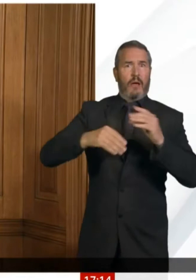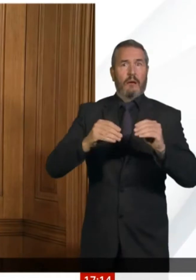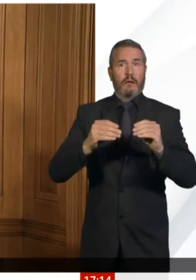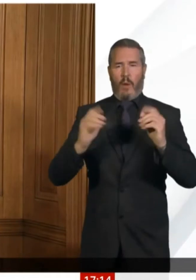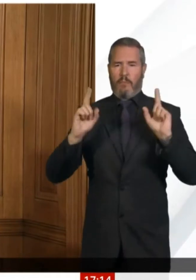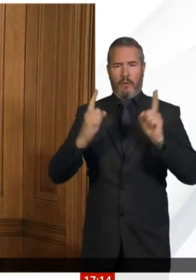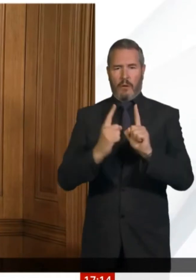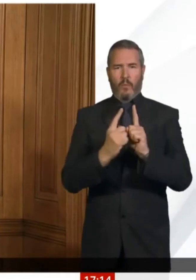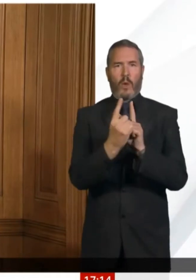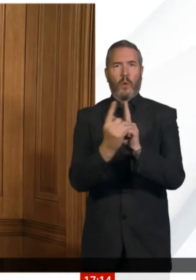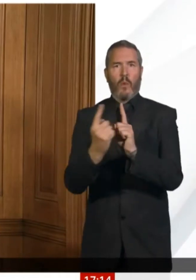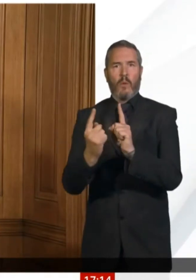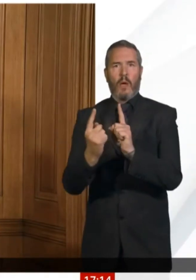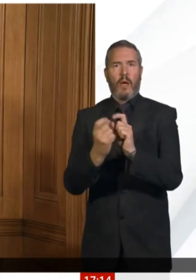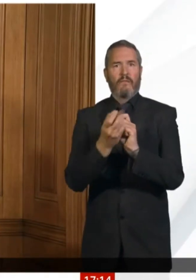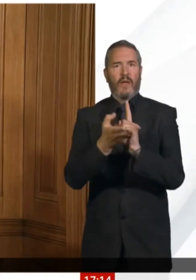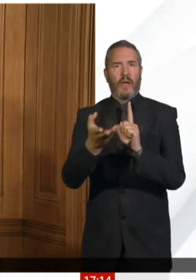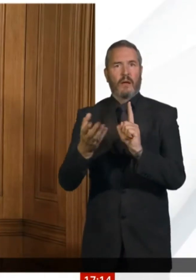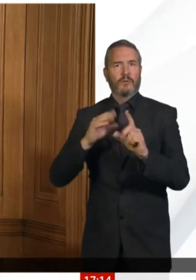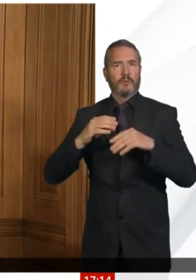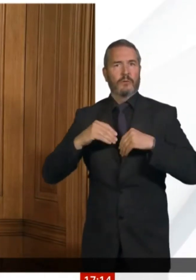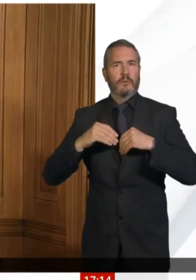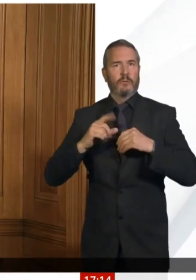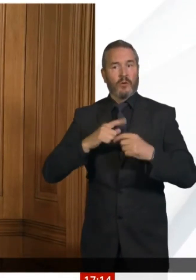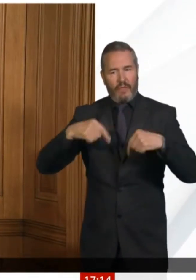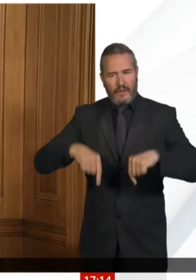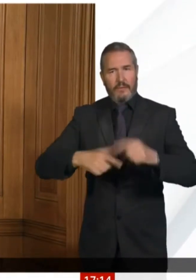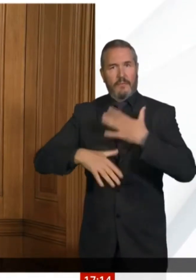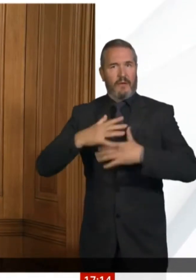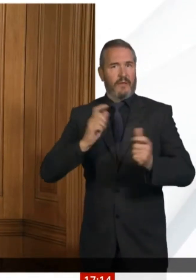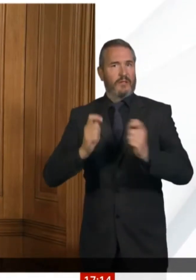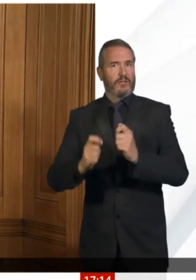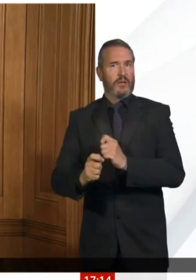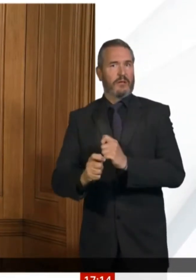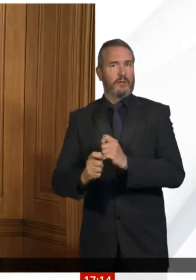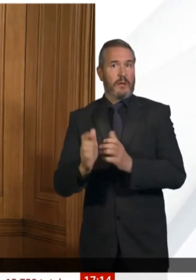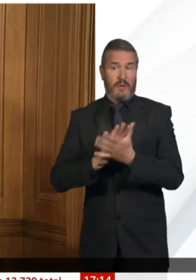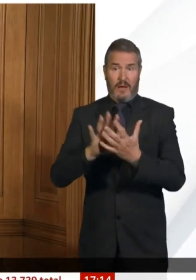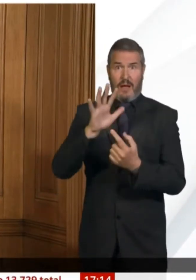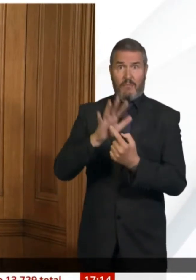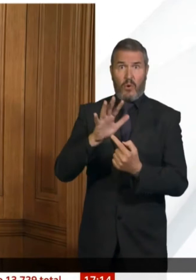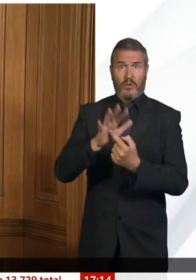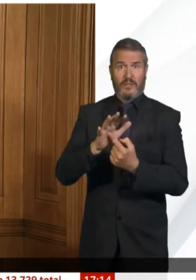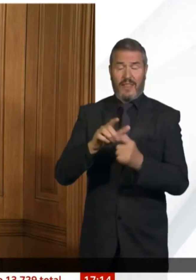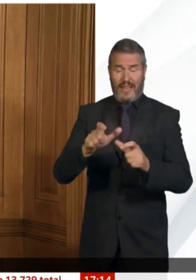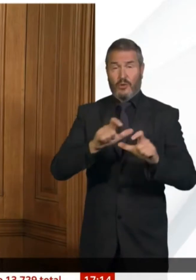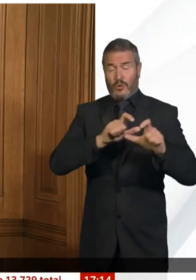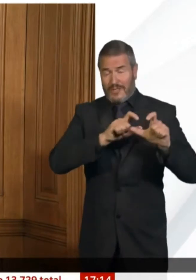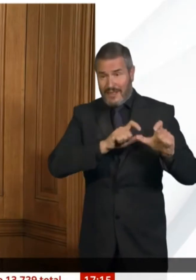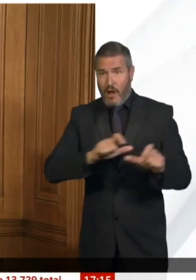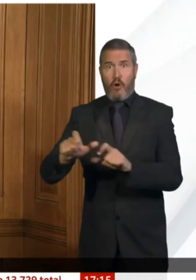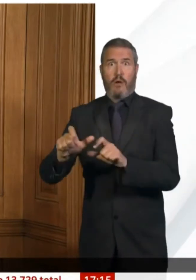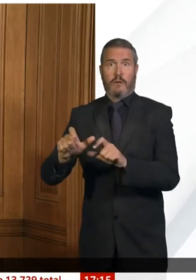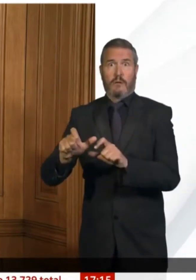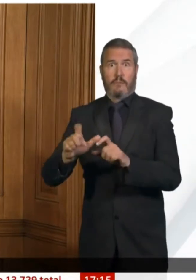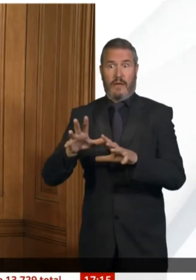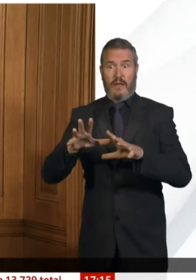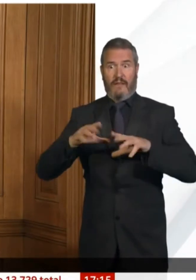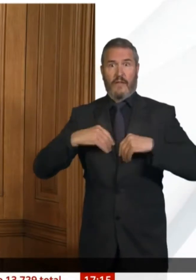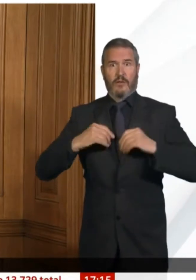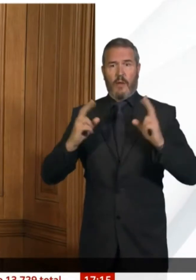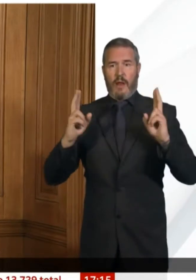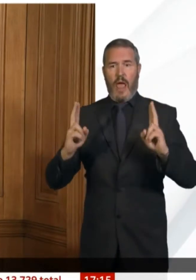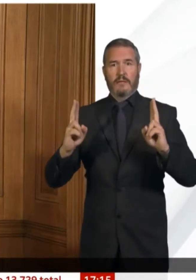it's important that we continue with those in order to drive the numbers down and to get ourselves